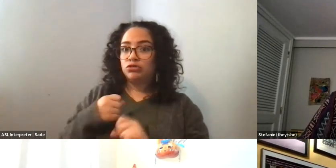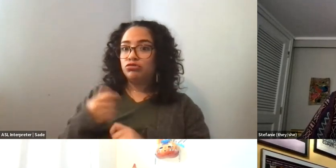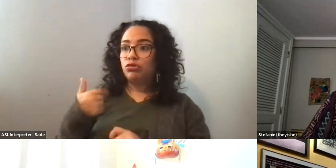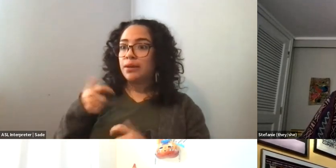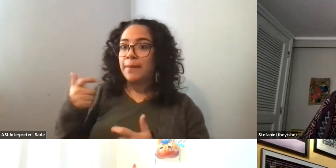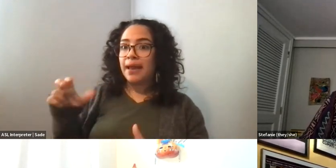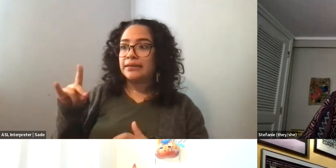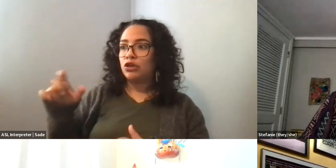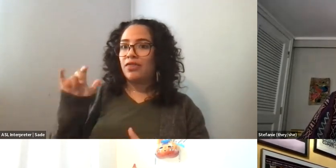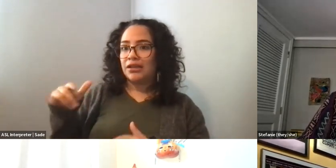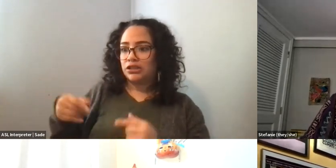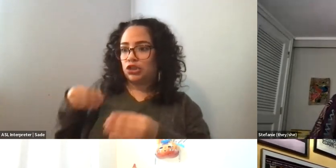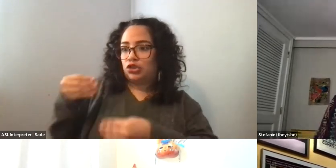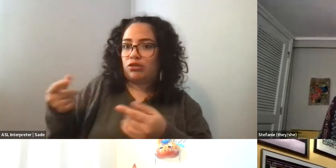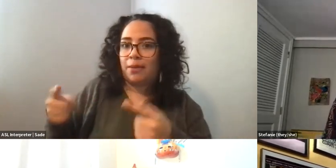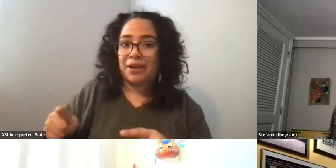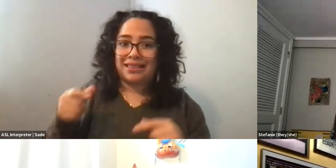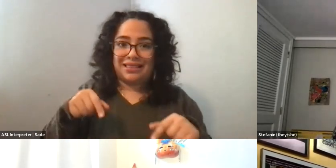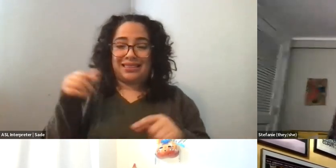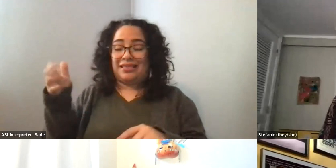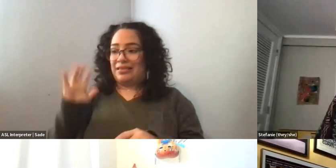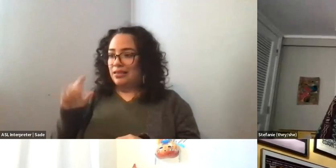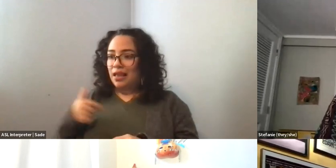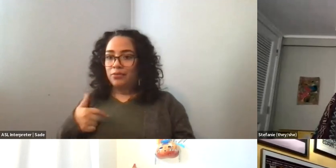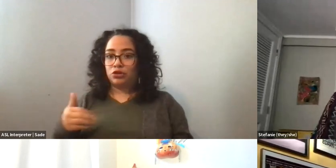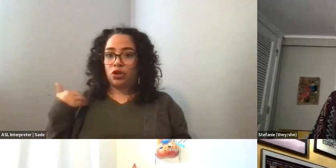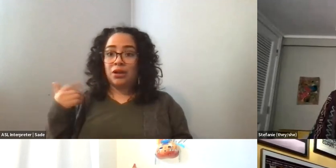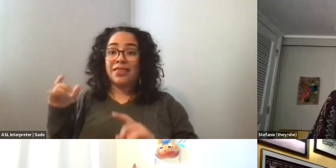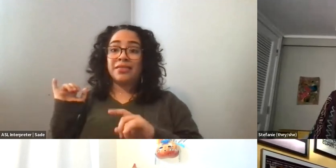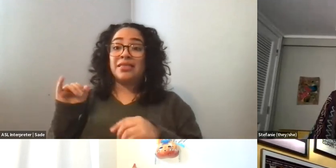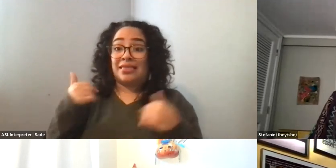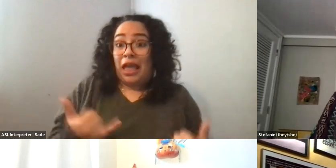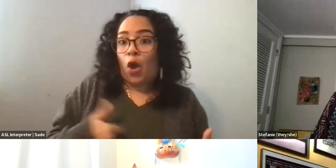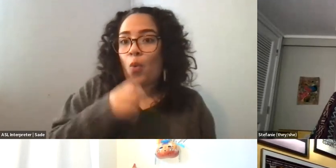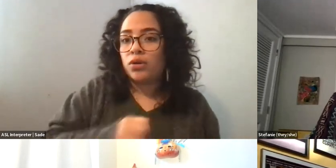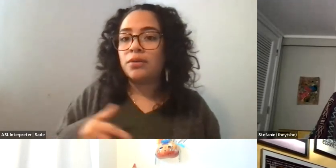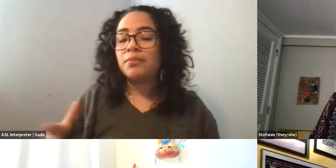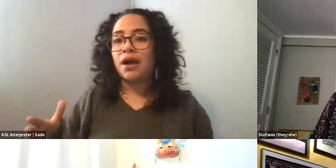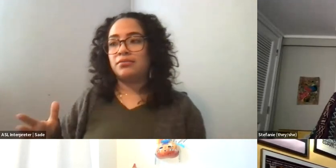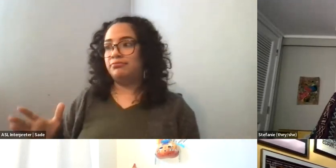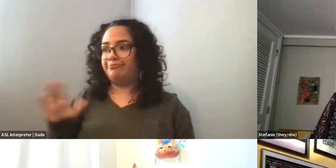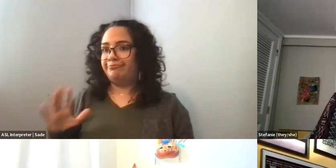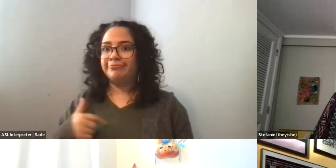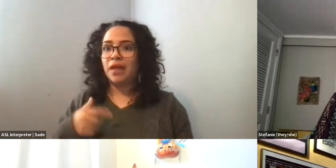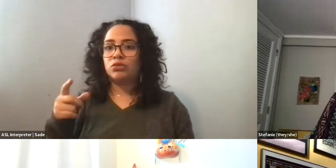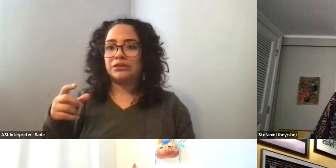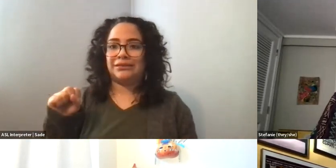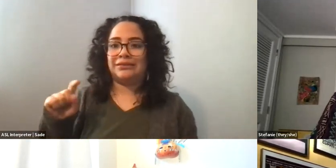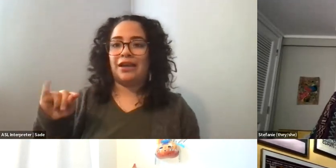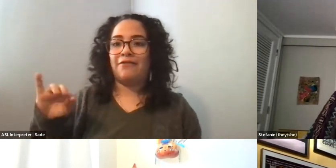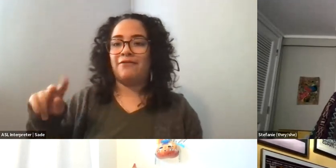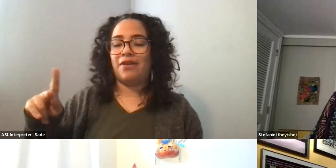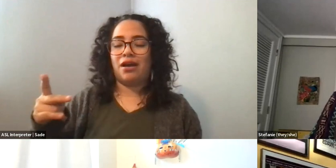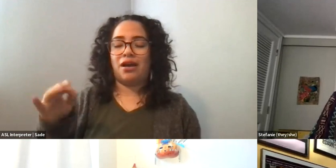generational thing going on. At this point, I'm like old, but at that point, I was actually Stephanie's age when we started the